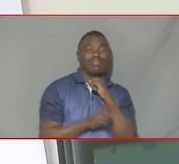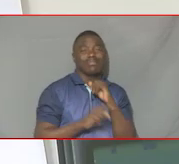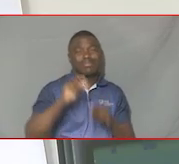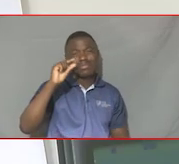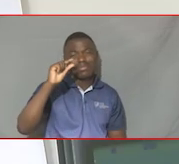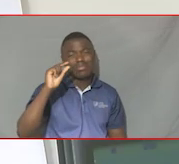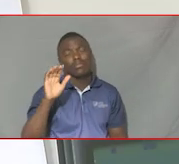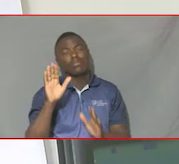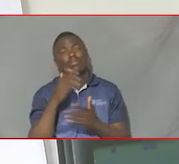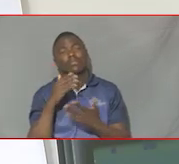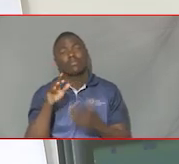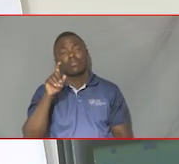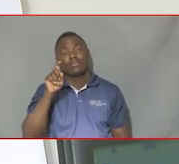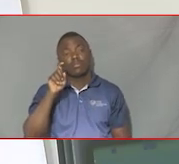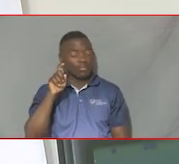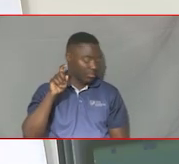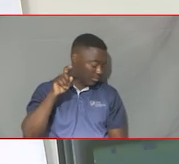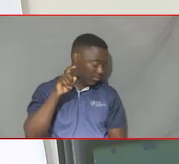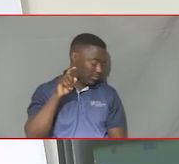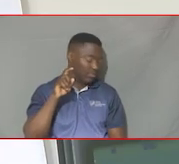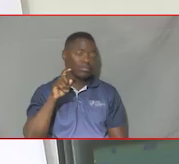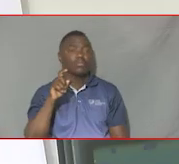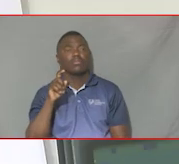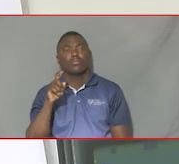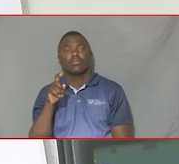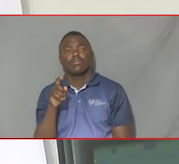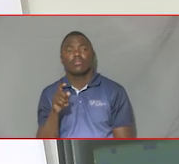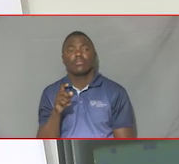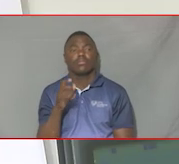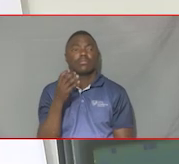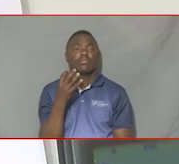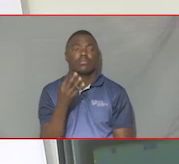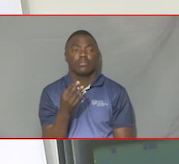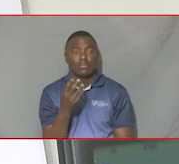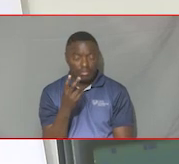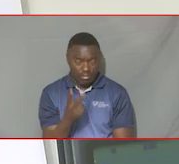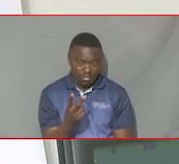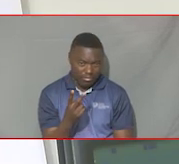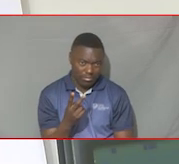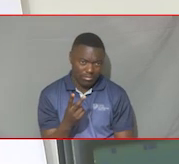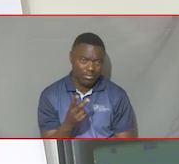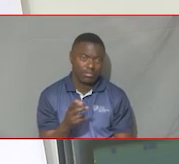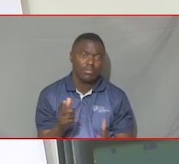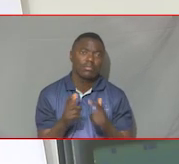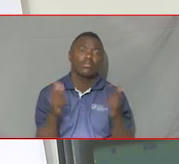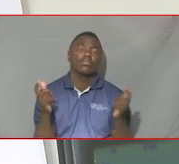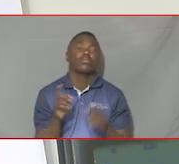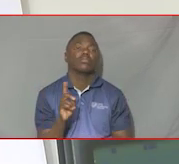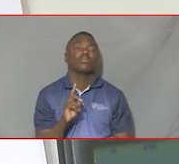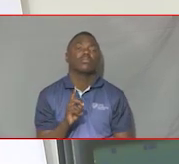in terms of x, the smallest x value here is 32. The largest x value here